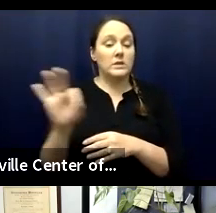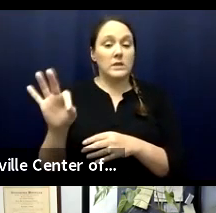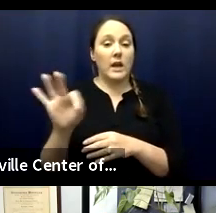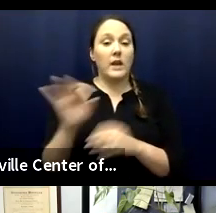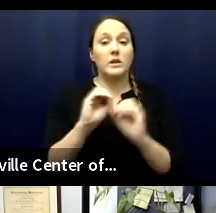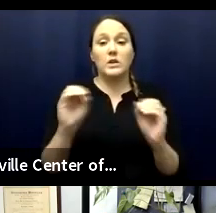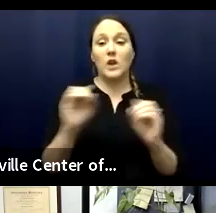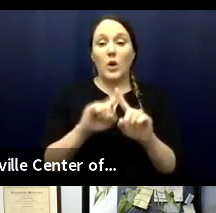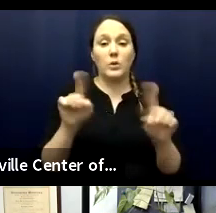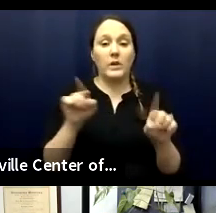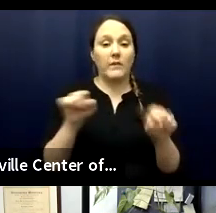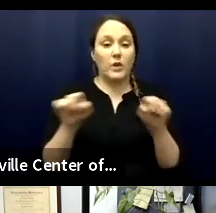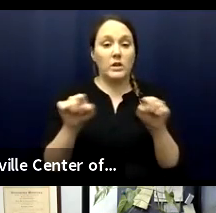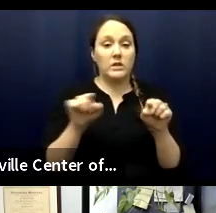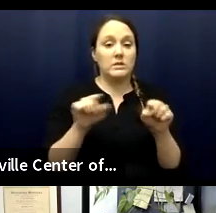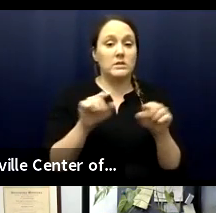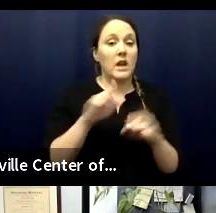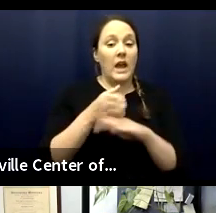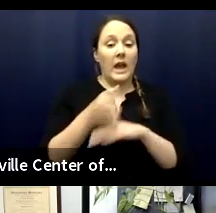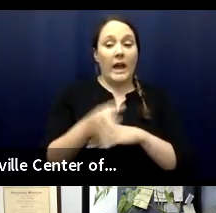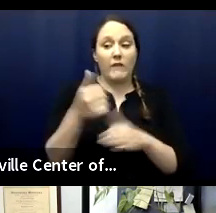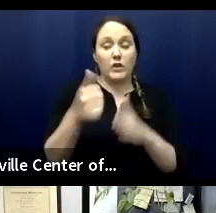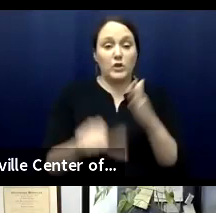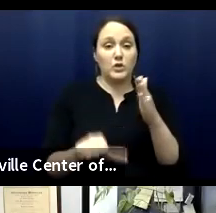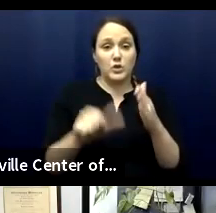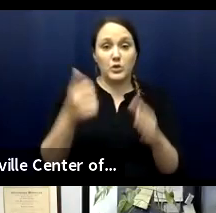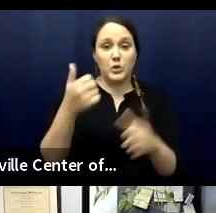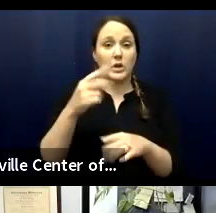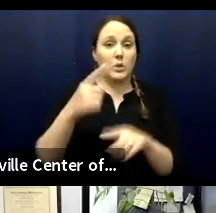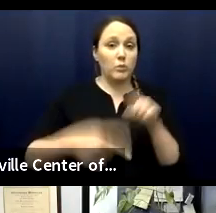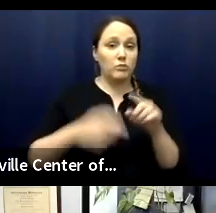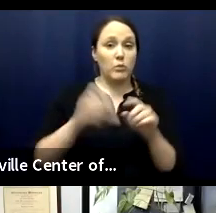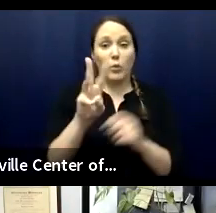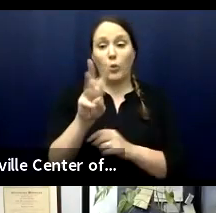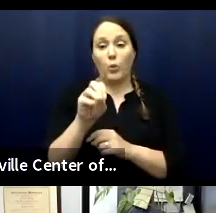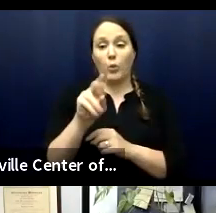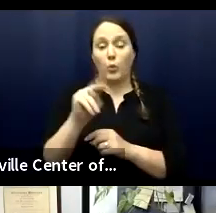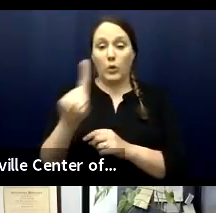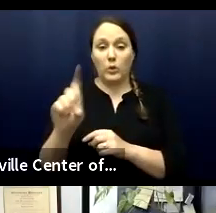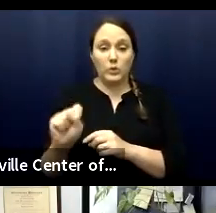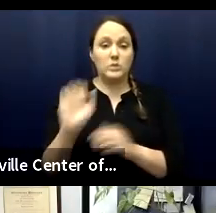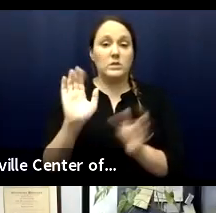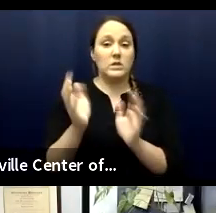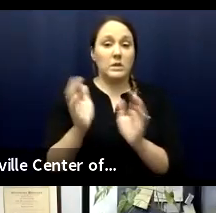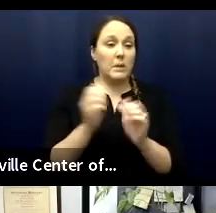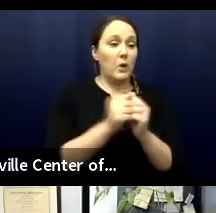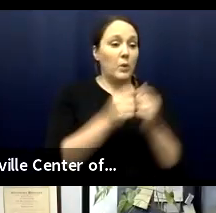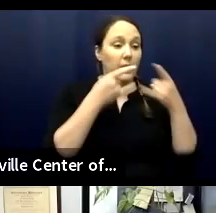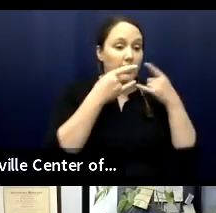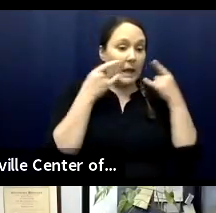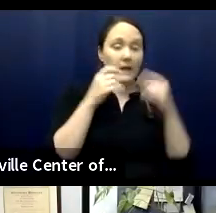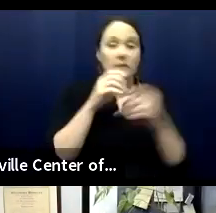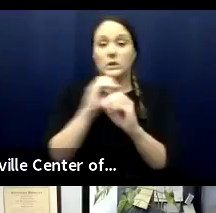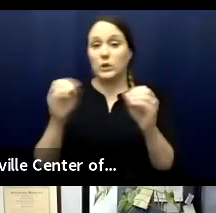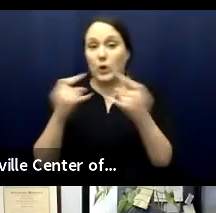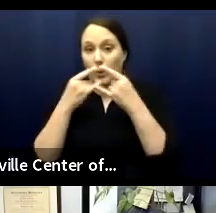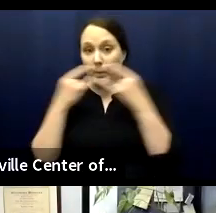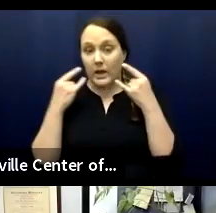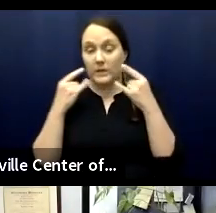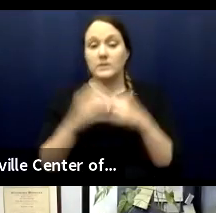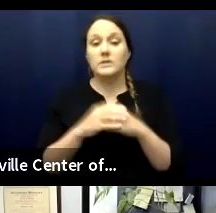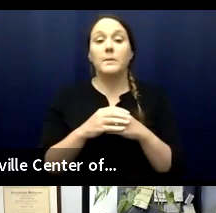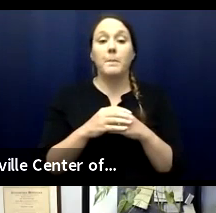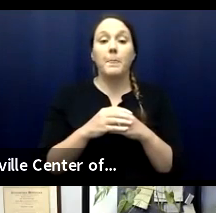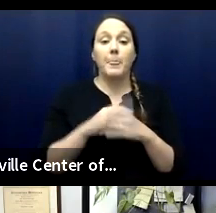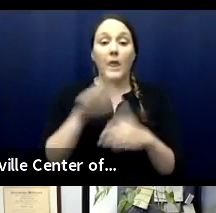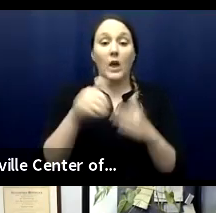significant difference in the incidence of post-operative wound infections were observed between masked groups and unmasked groups. Dazhou et al.,